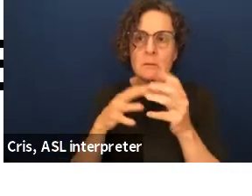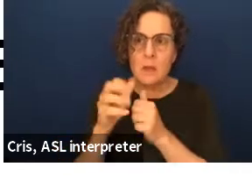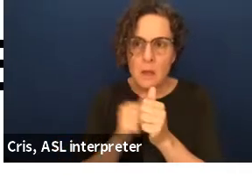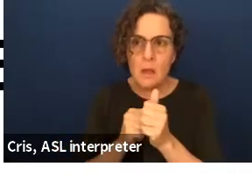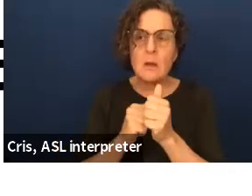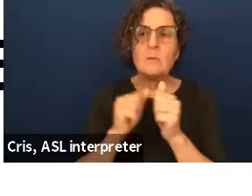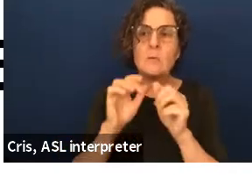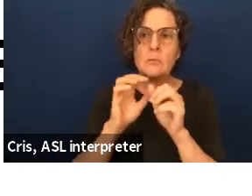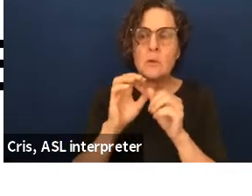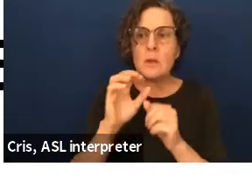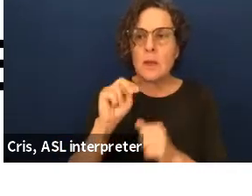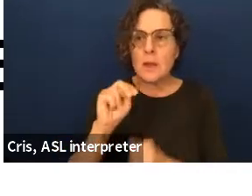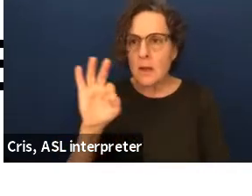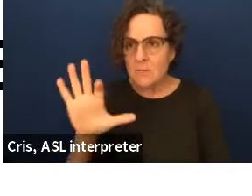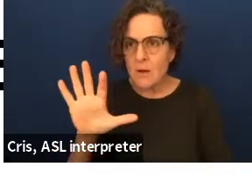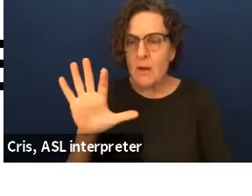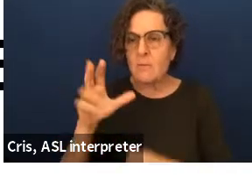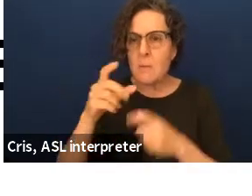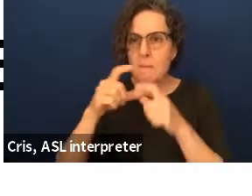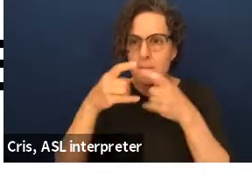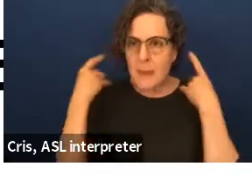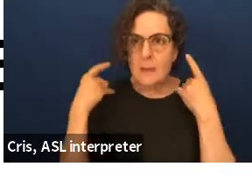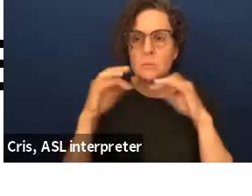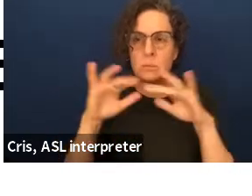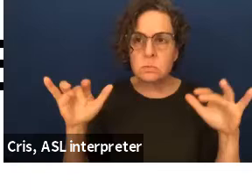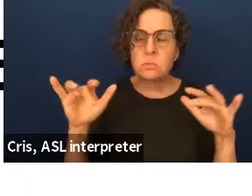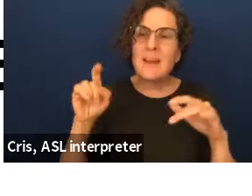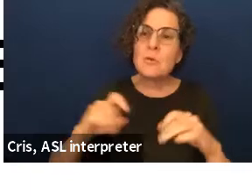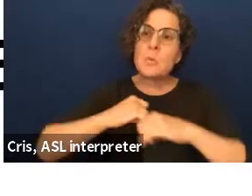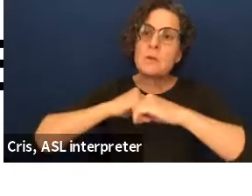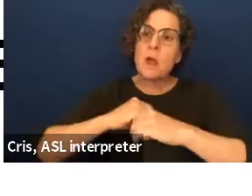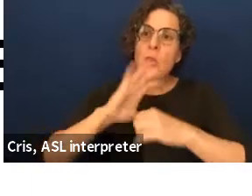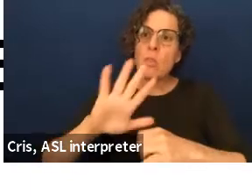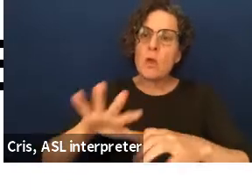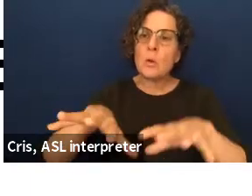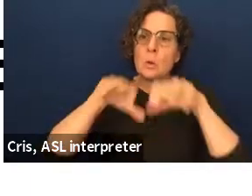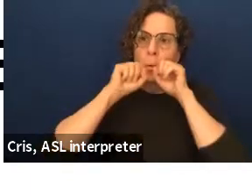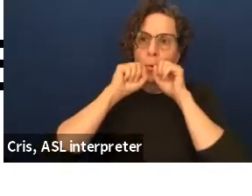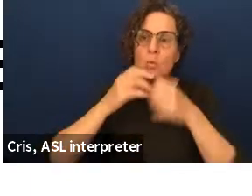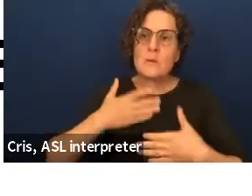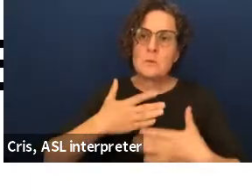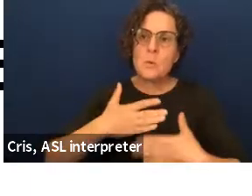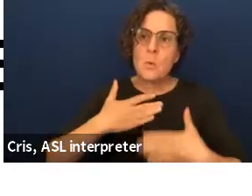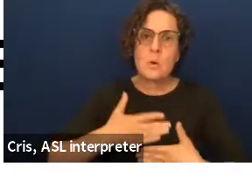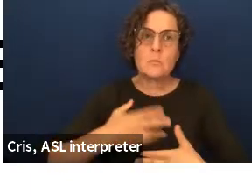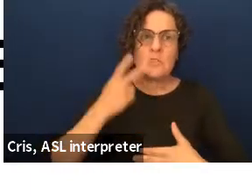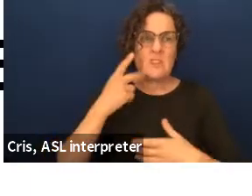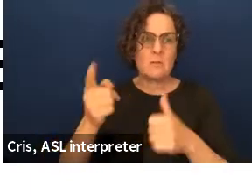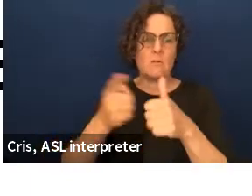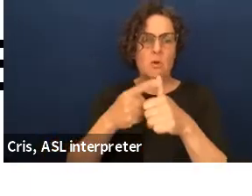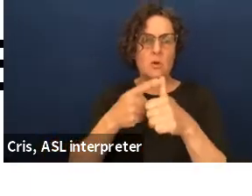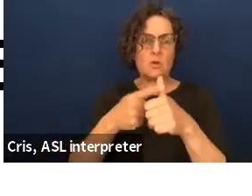We have respiratory protection as described in the first bullet point,